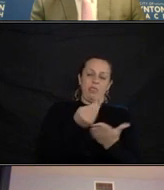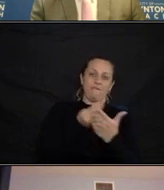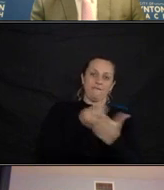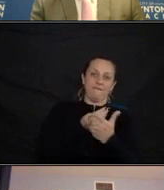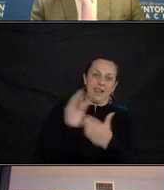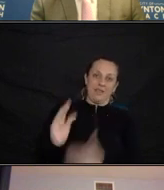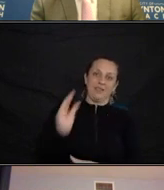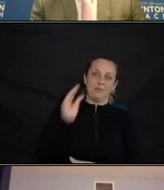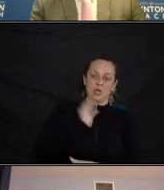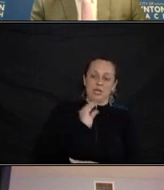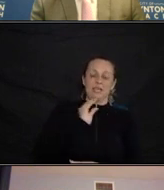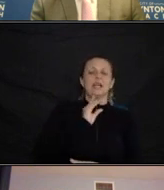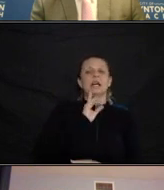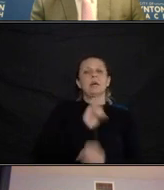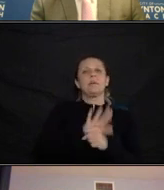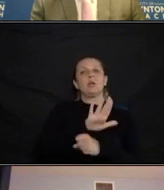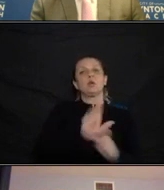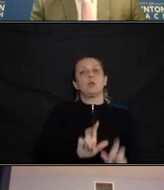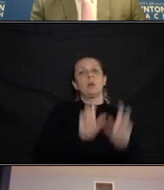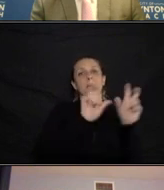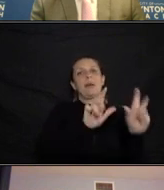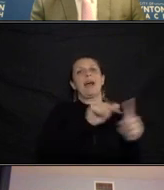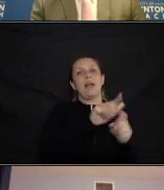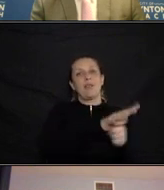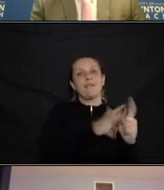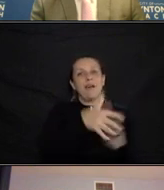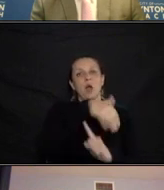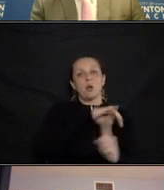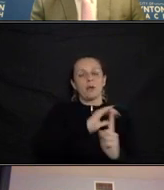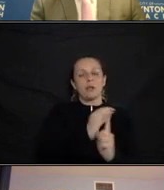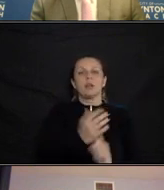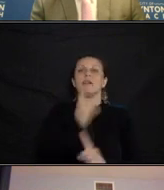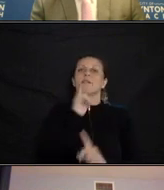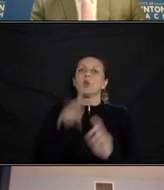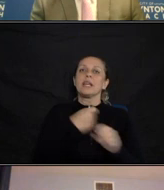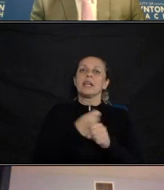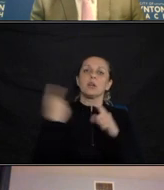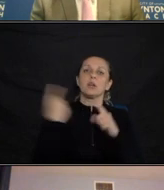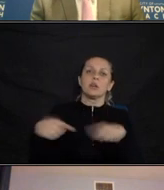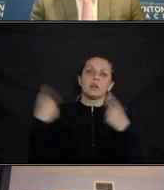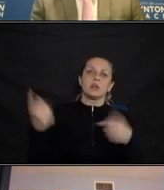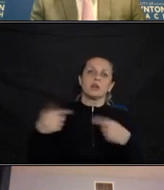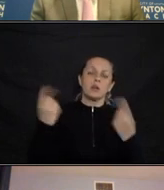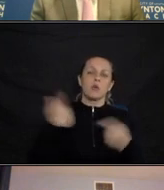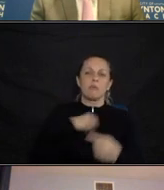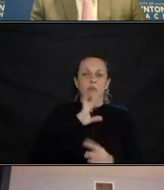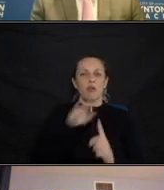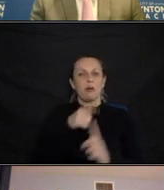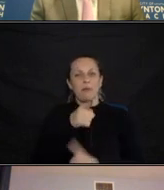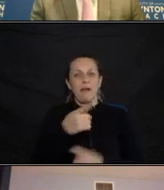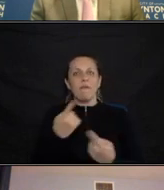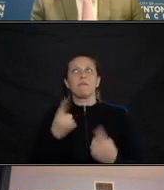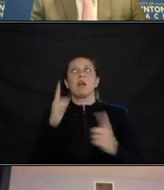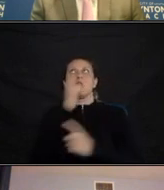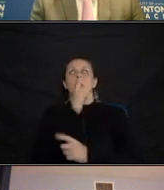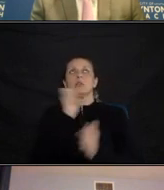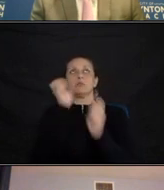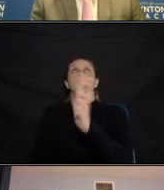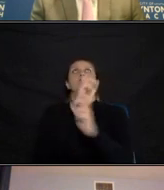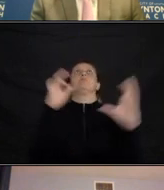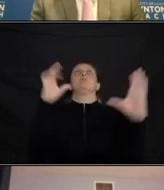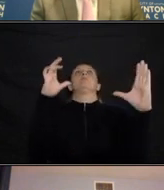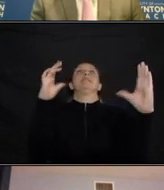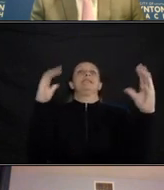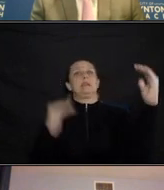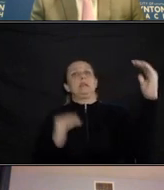in is committed to putting back into the environment. For years, we've been talking about finally creating this quantum